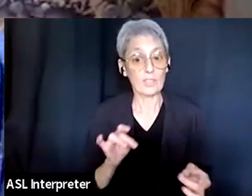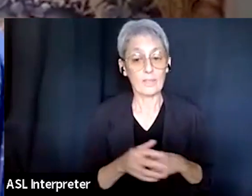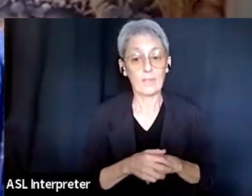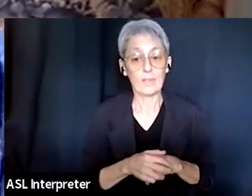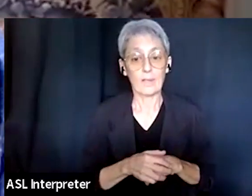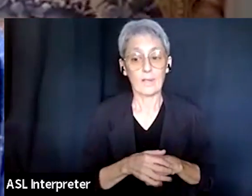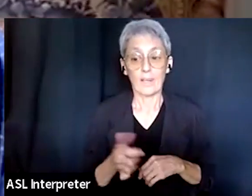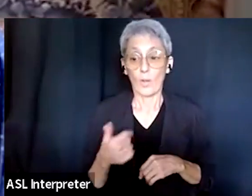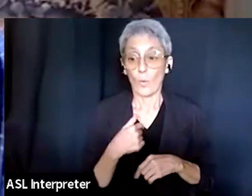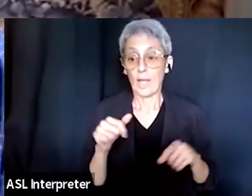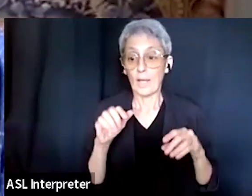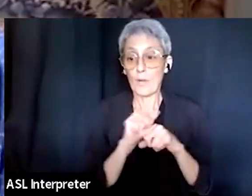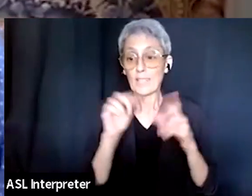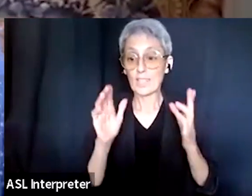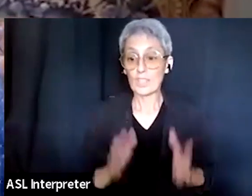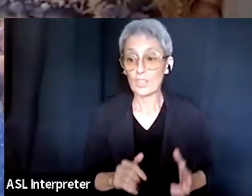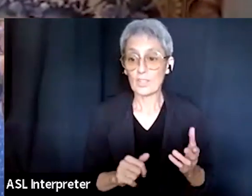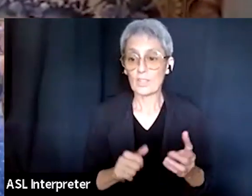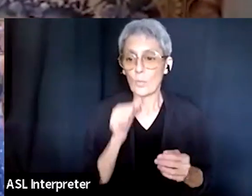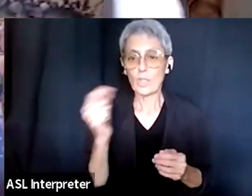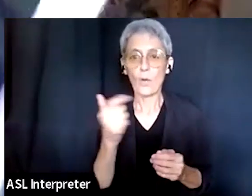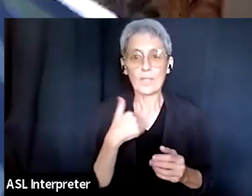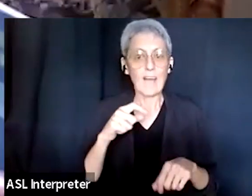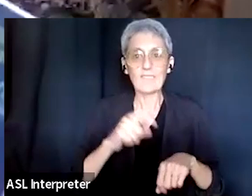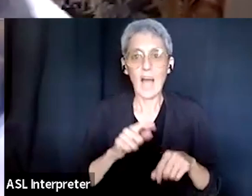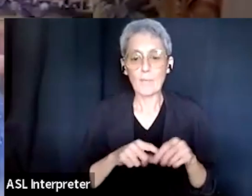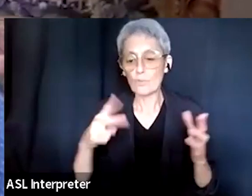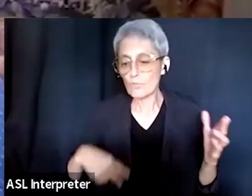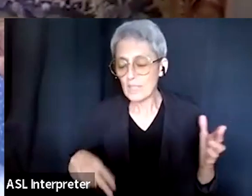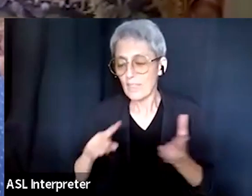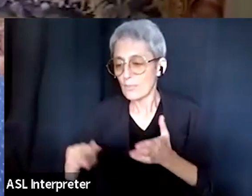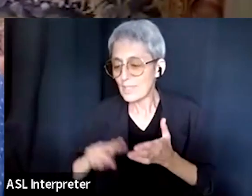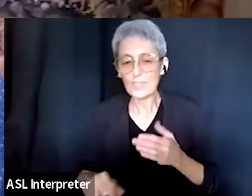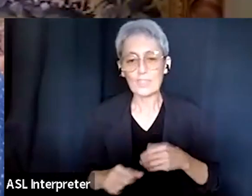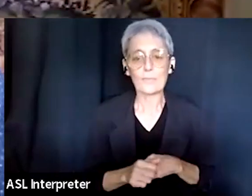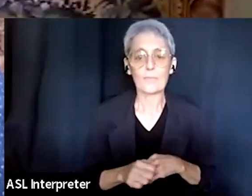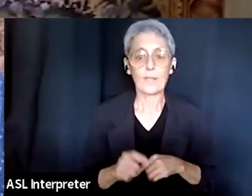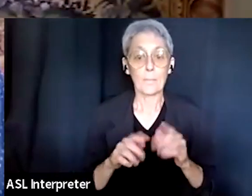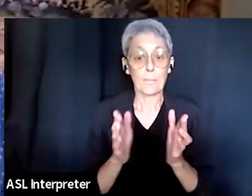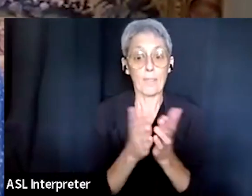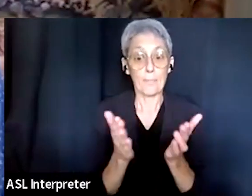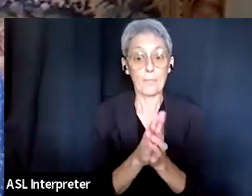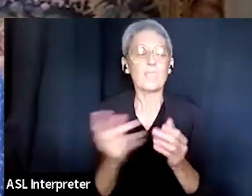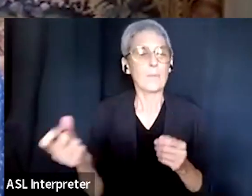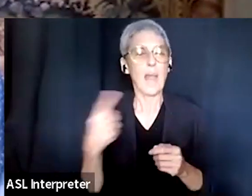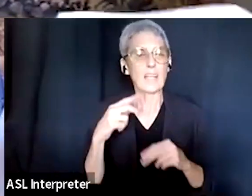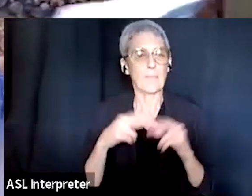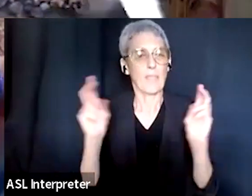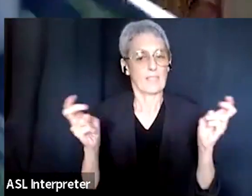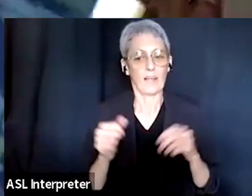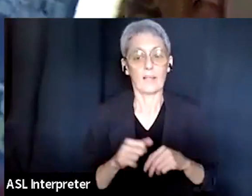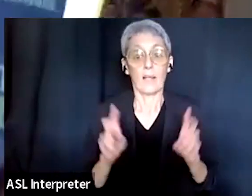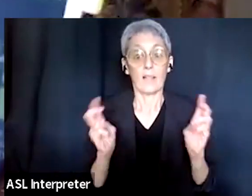time to look at that research. But what the book does, and someone asked me about the title is